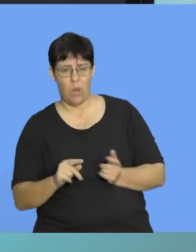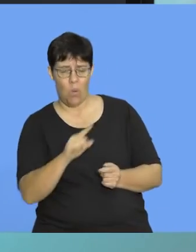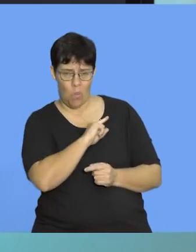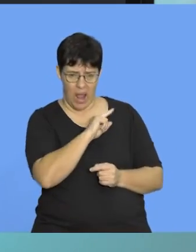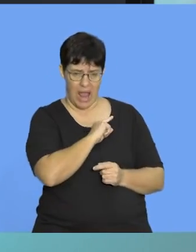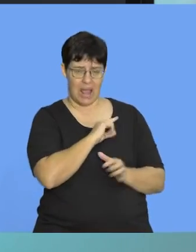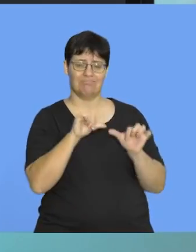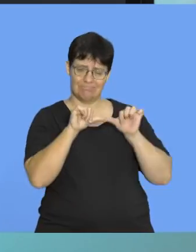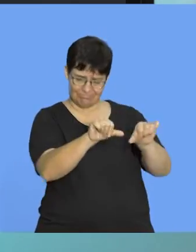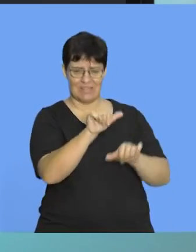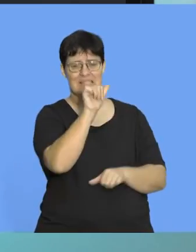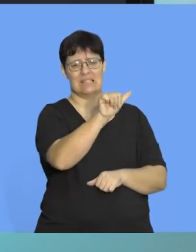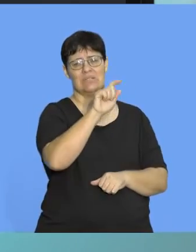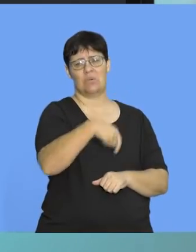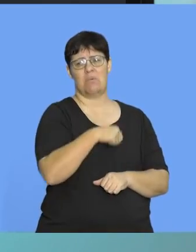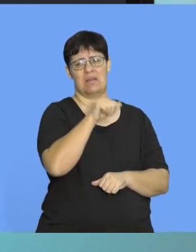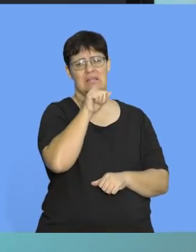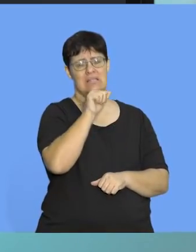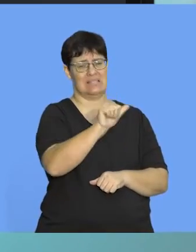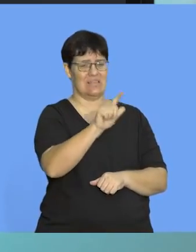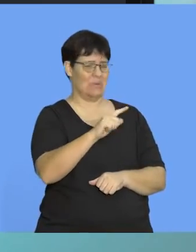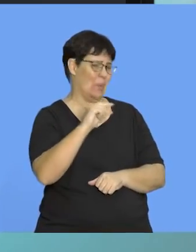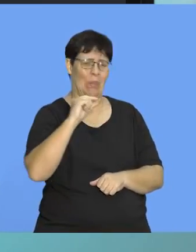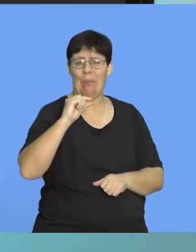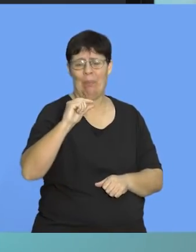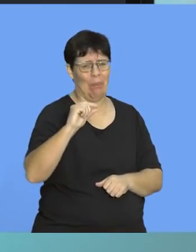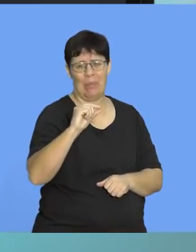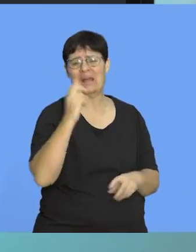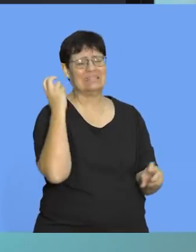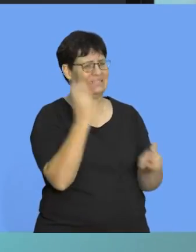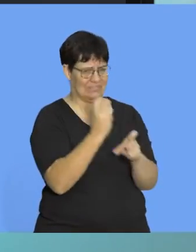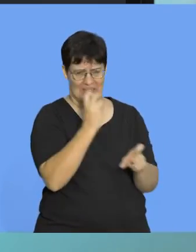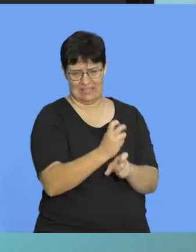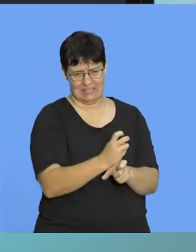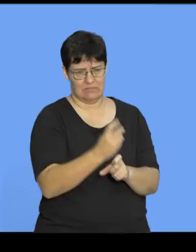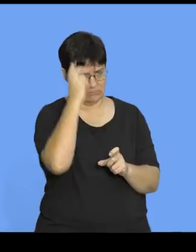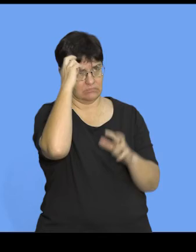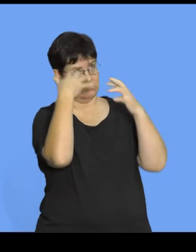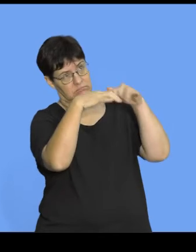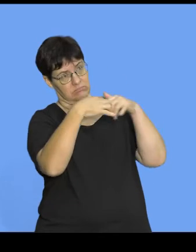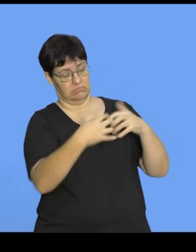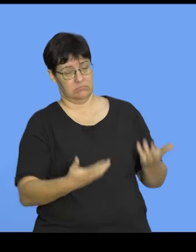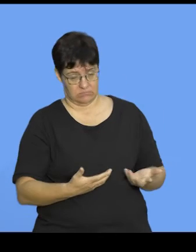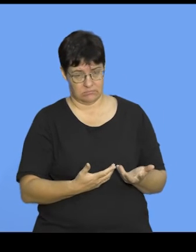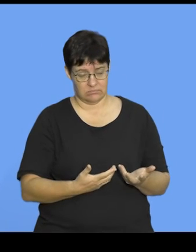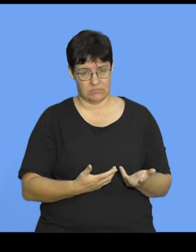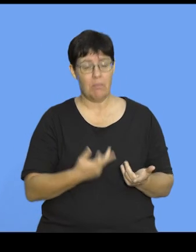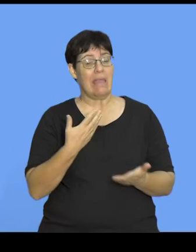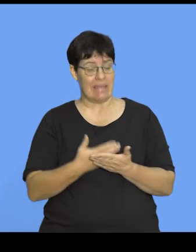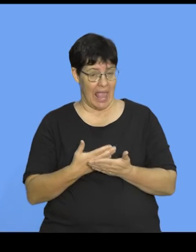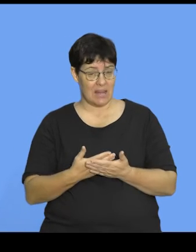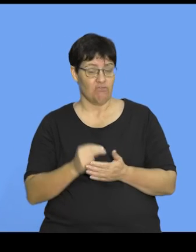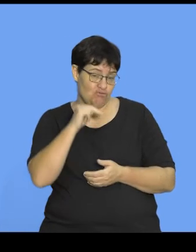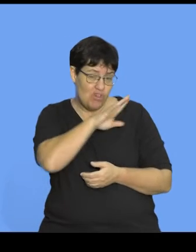the constant. It's so tiny. It's difficult to work with that in our heads. And I'm pretty sure we could if